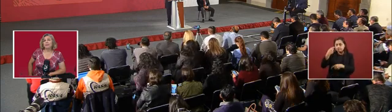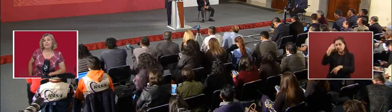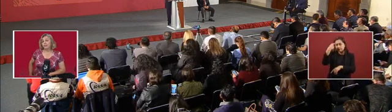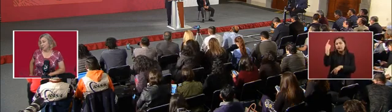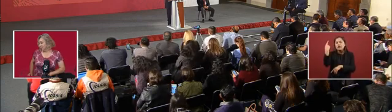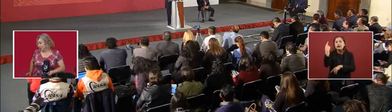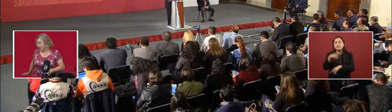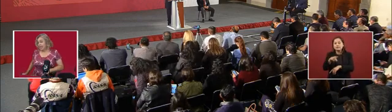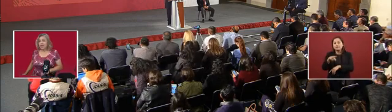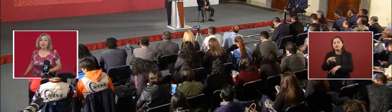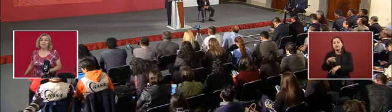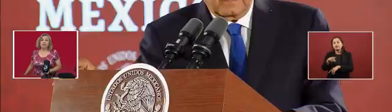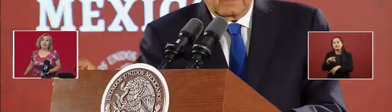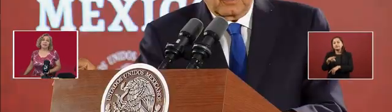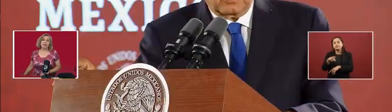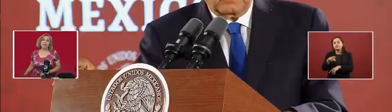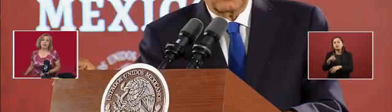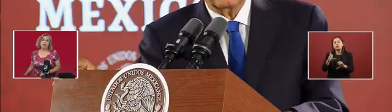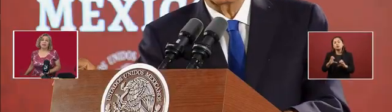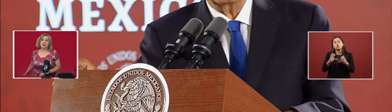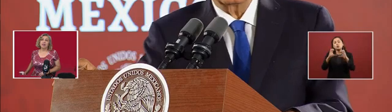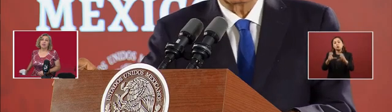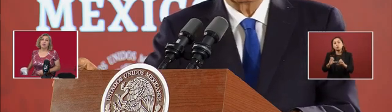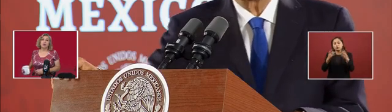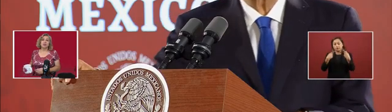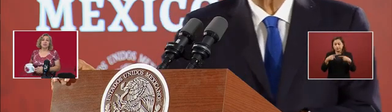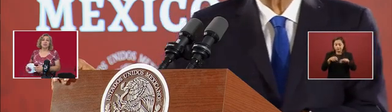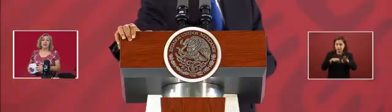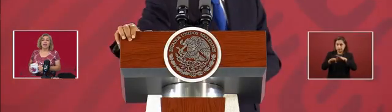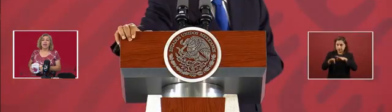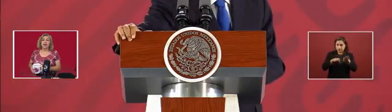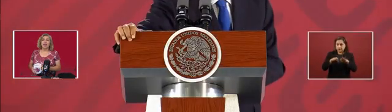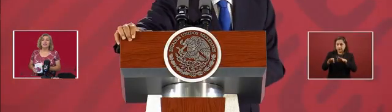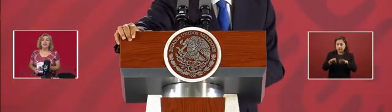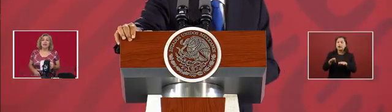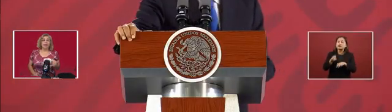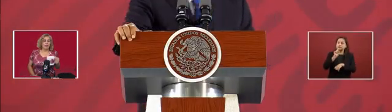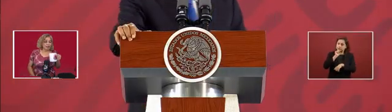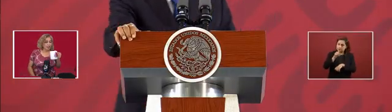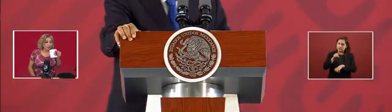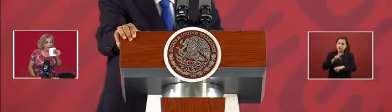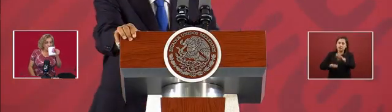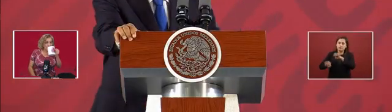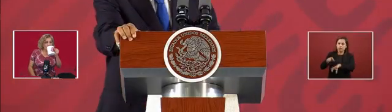70% of all the medications todos los materiales de and all the curación. health supplies.